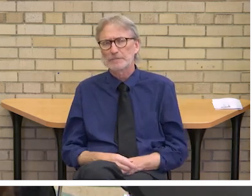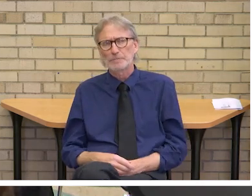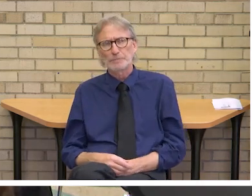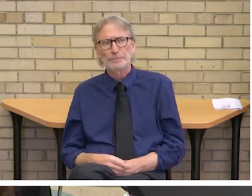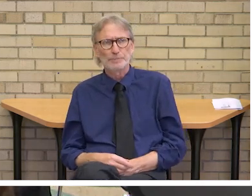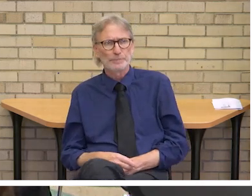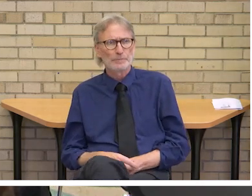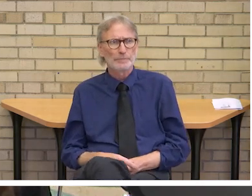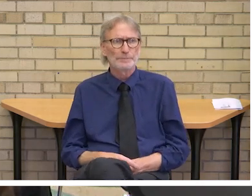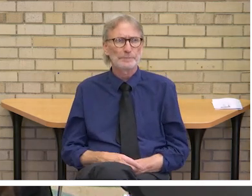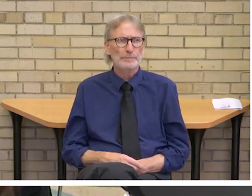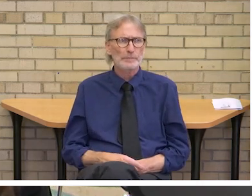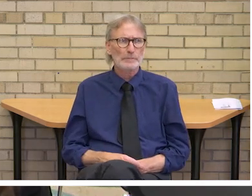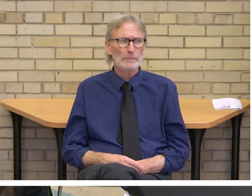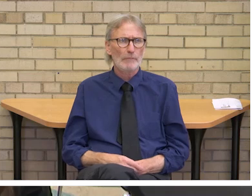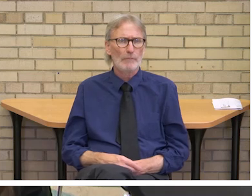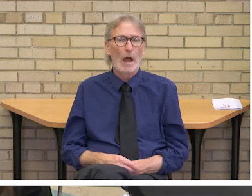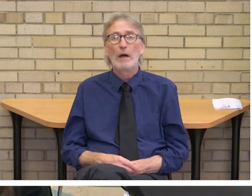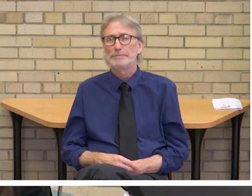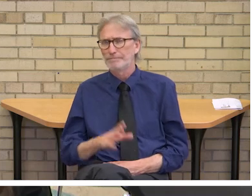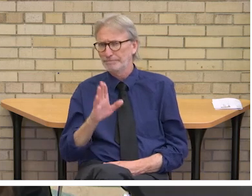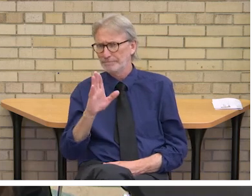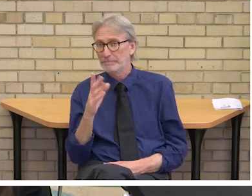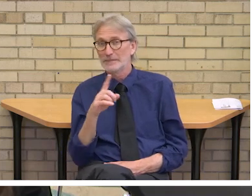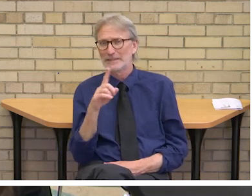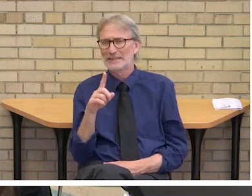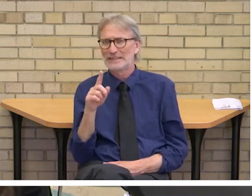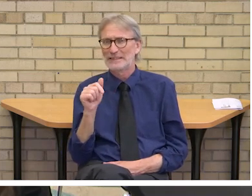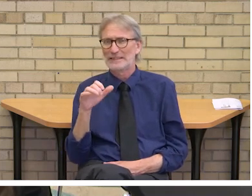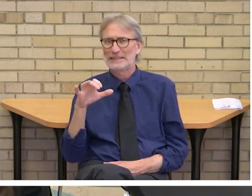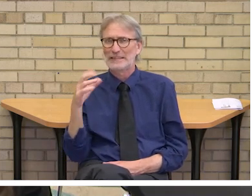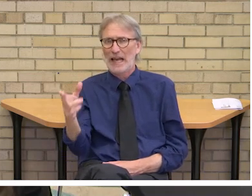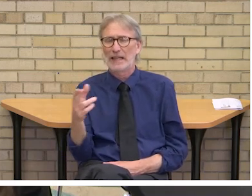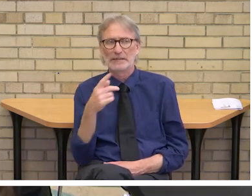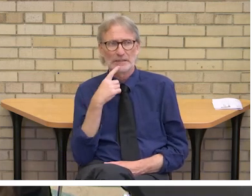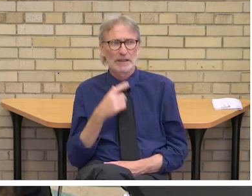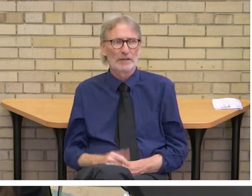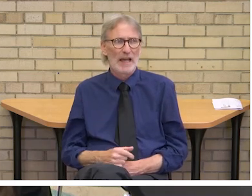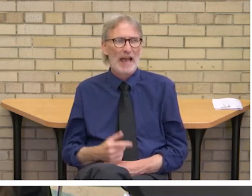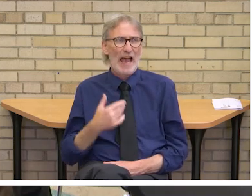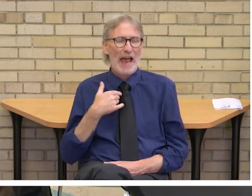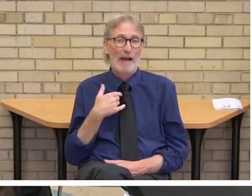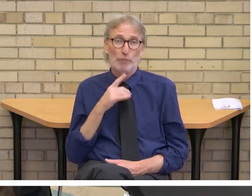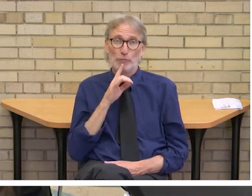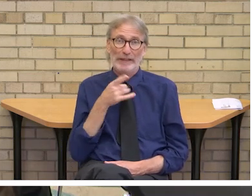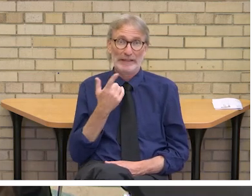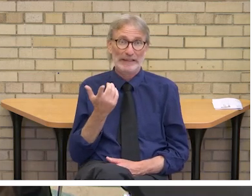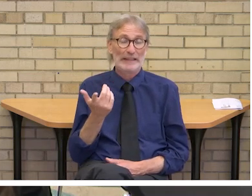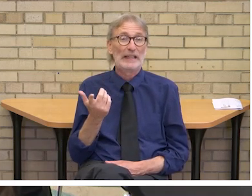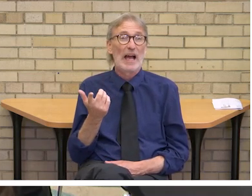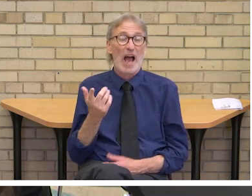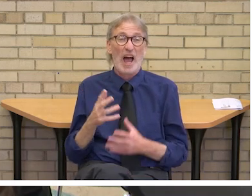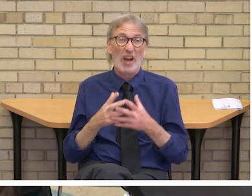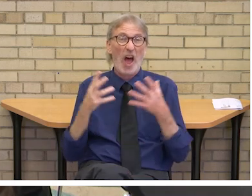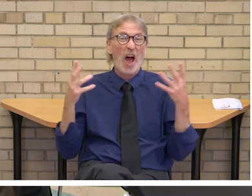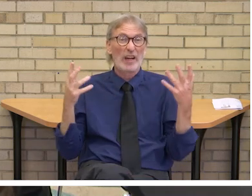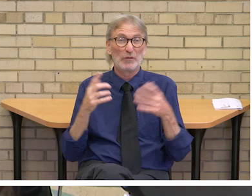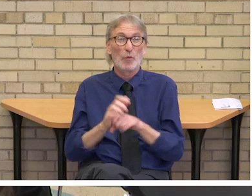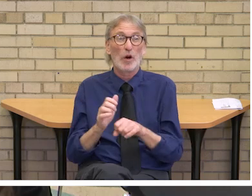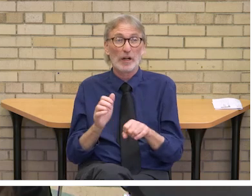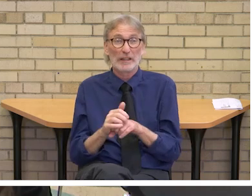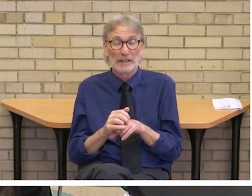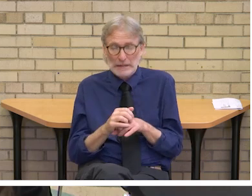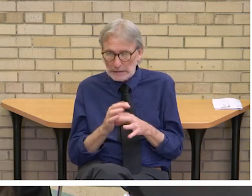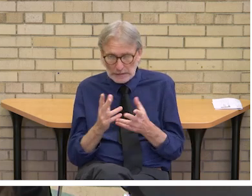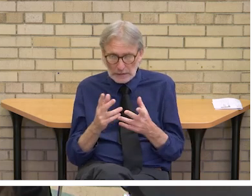Yeah, so as Zach mentioned, there is a pretty extensive process early in preliminary engineering for